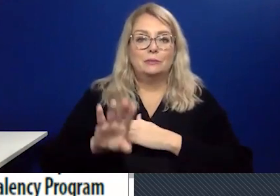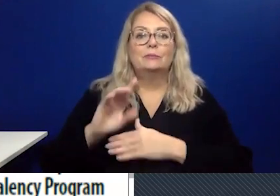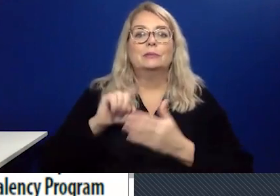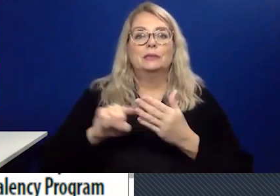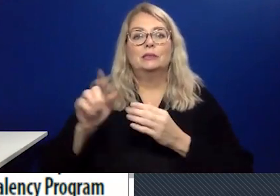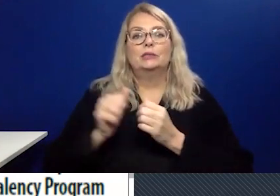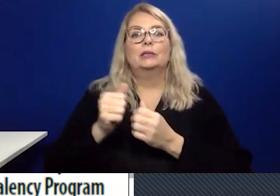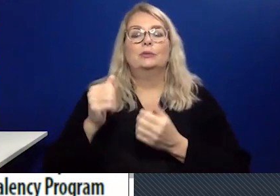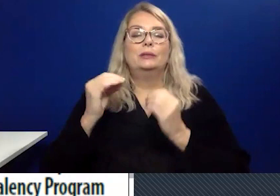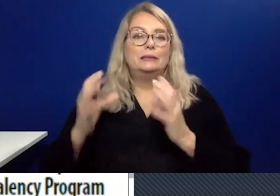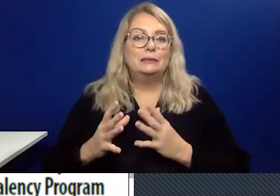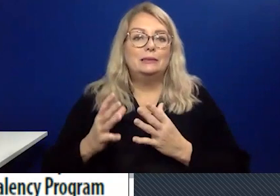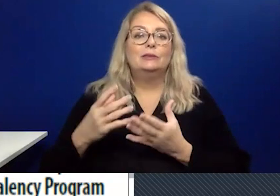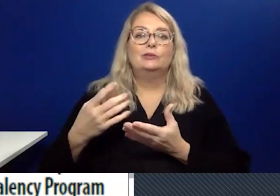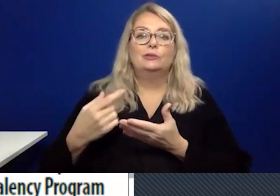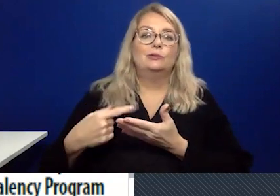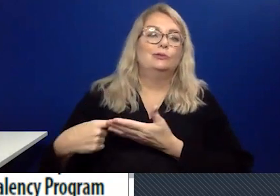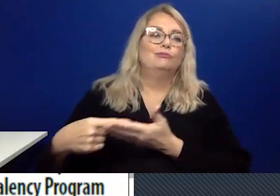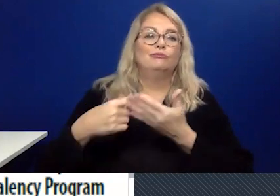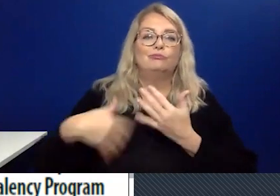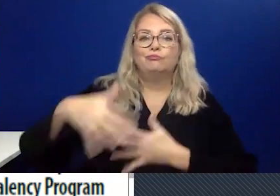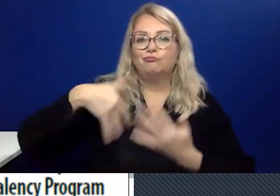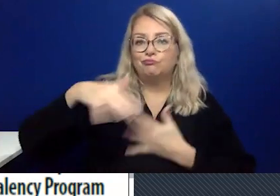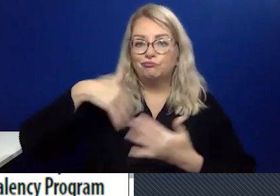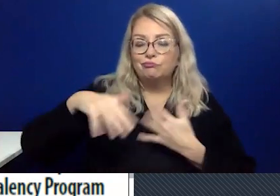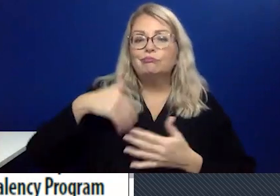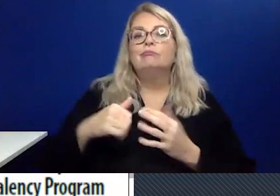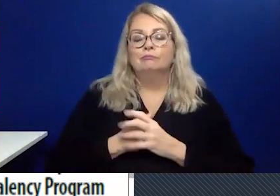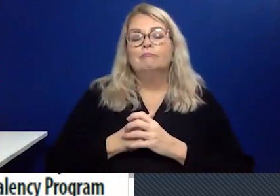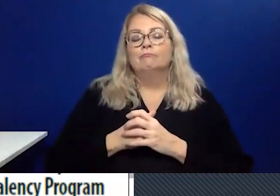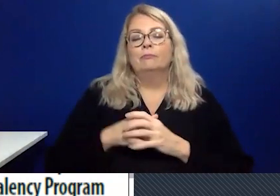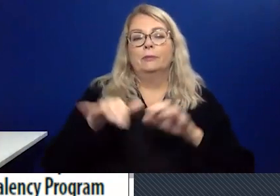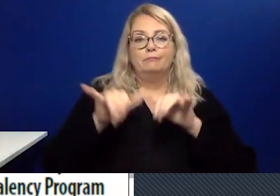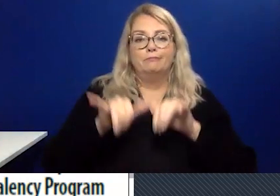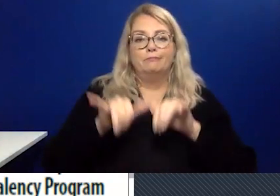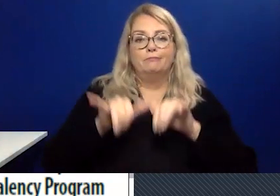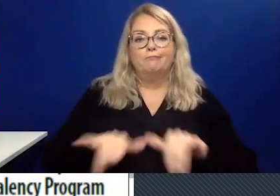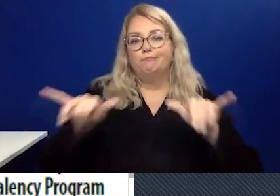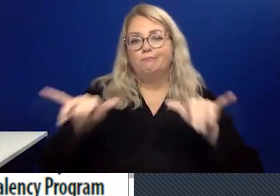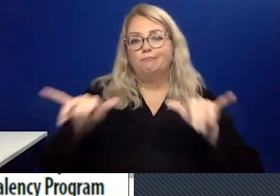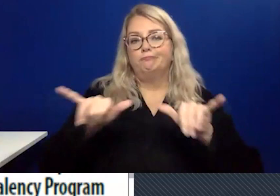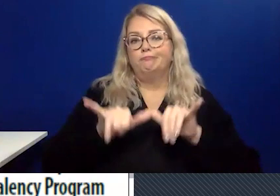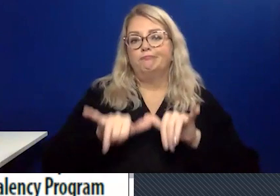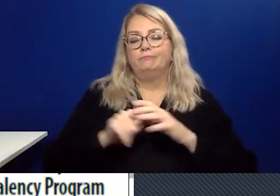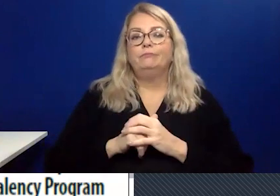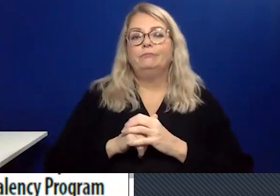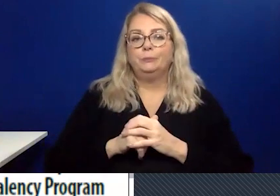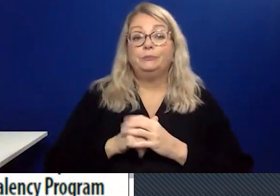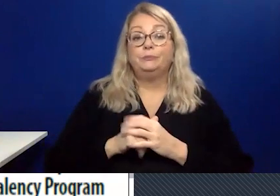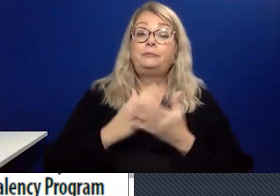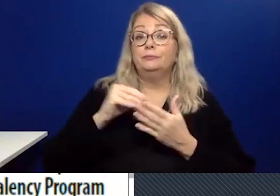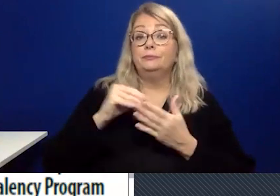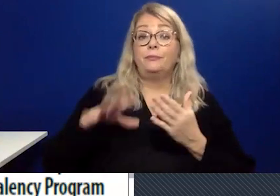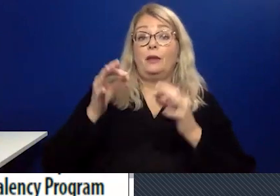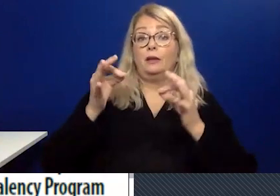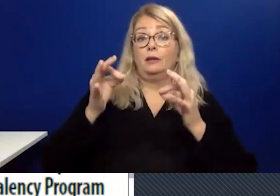talk to classmates, and just really make sure they're getting into that routine of putting in time for their work. And some of them may decide after one